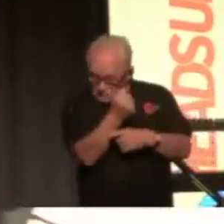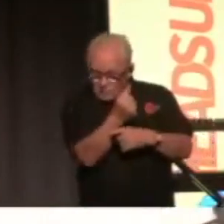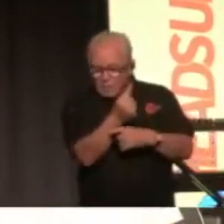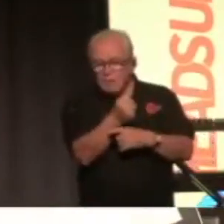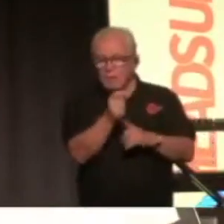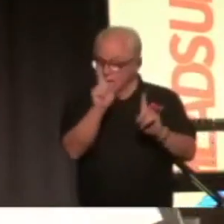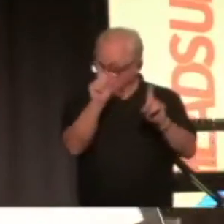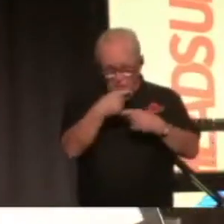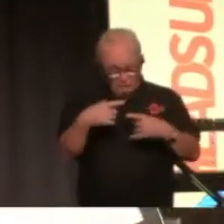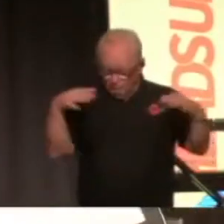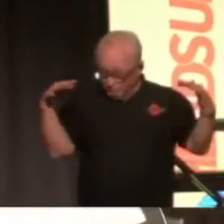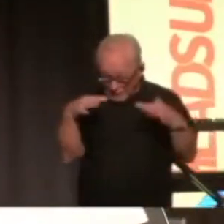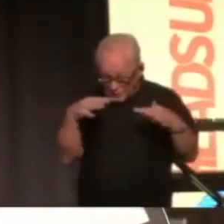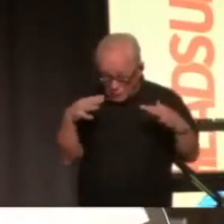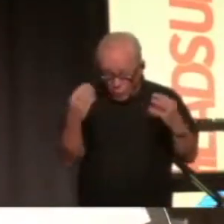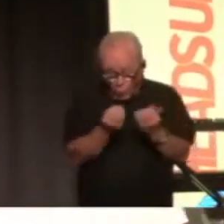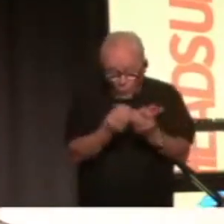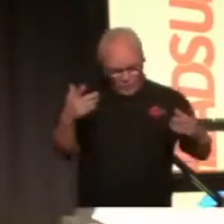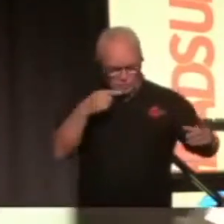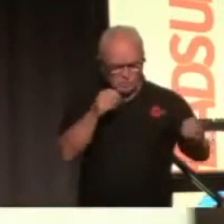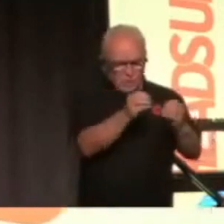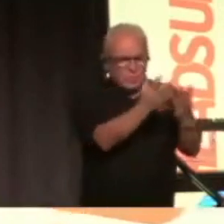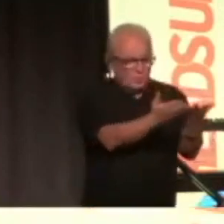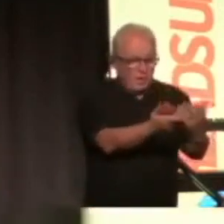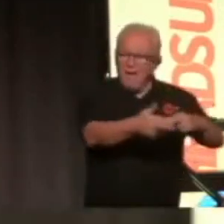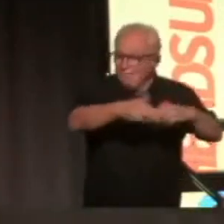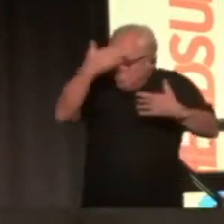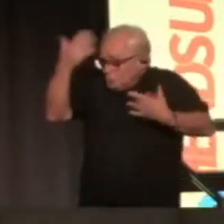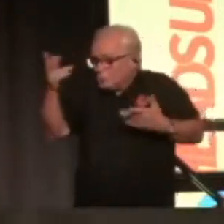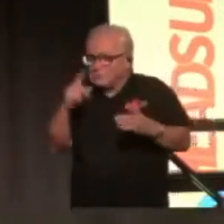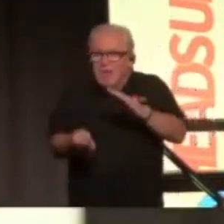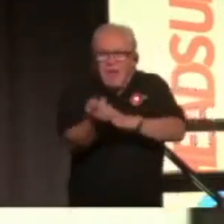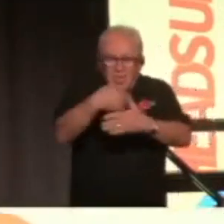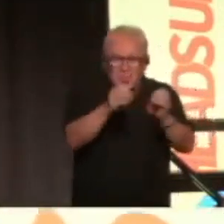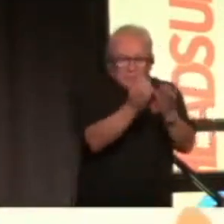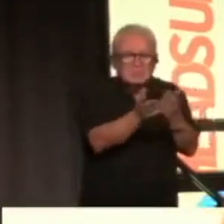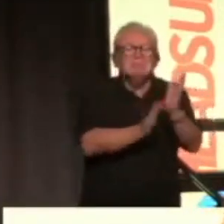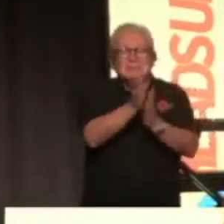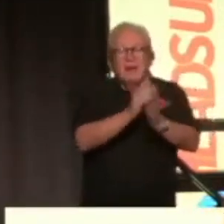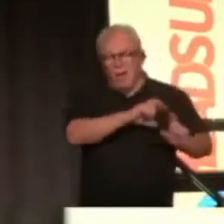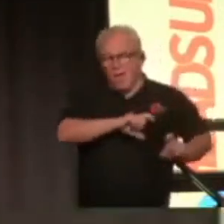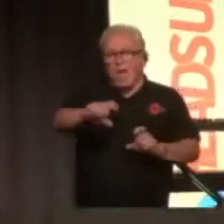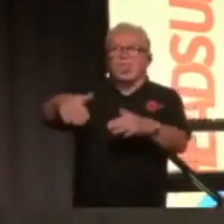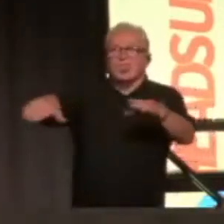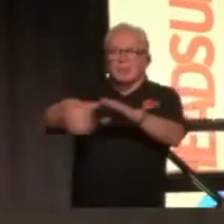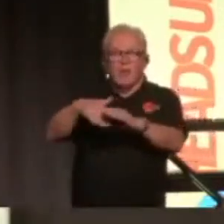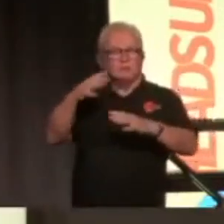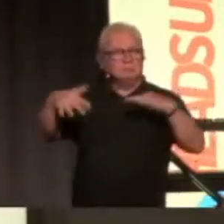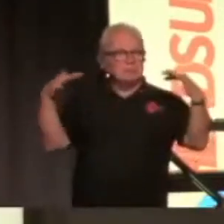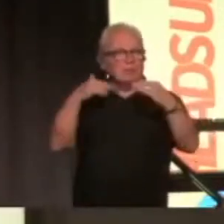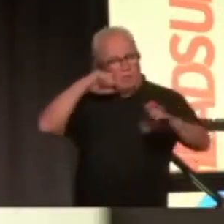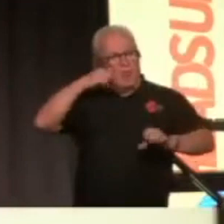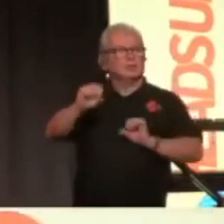know. And if you don't know this, if you don't know this Bible, then you're going to struggle to win the battle. And so